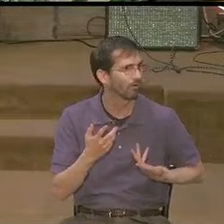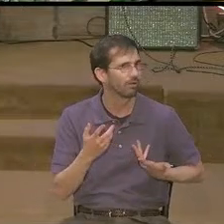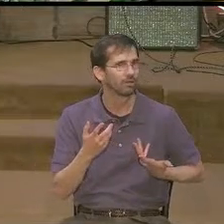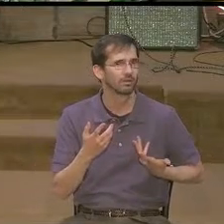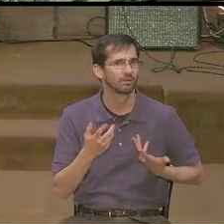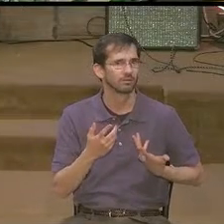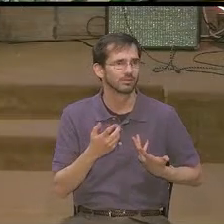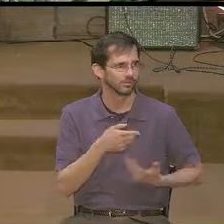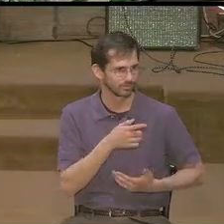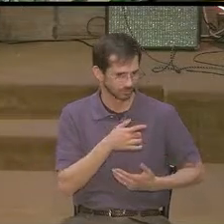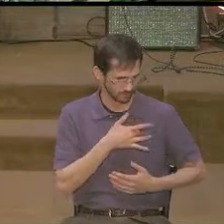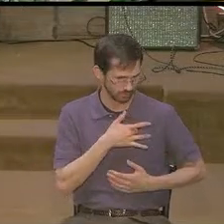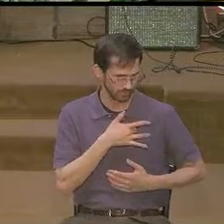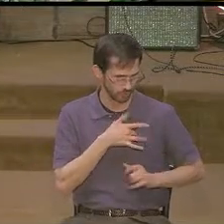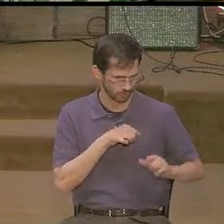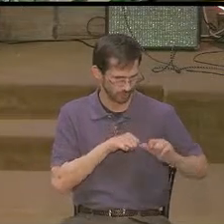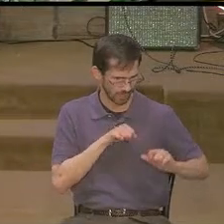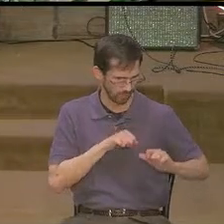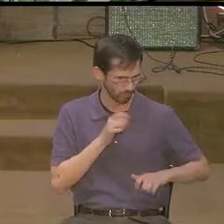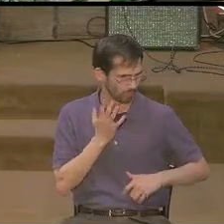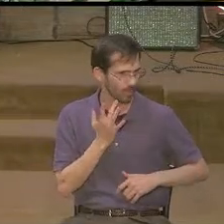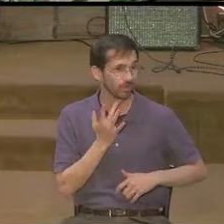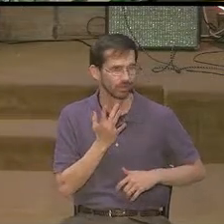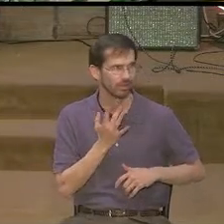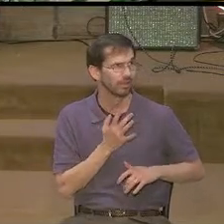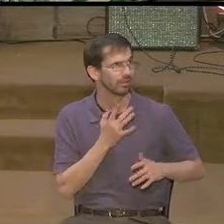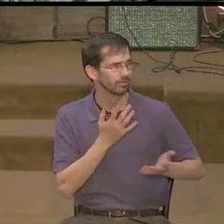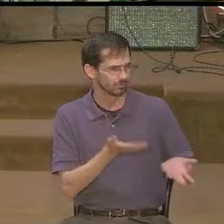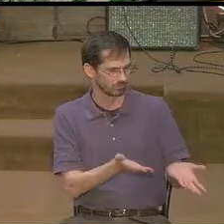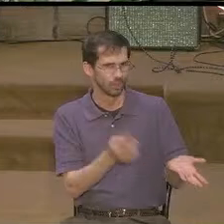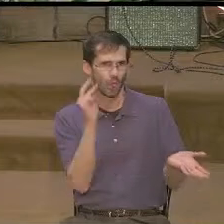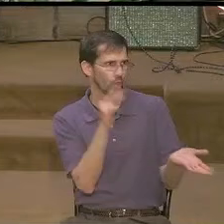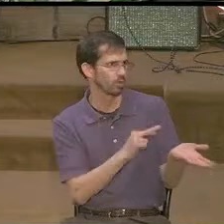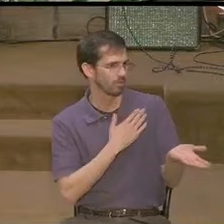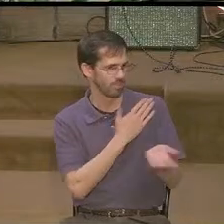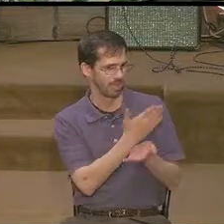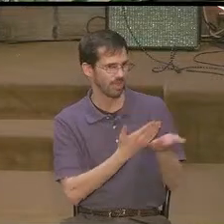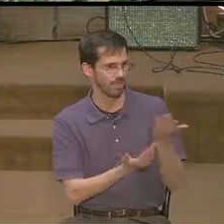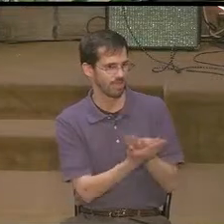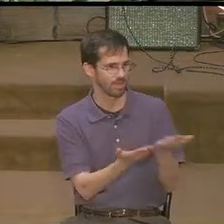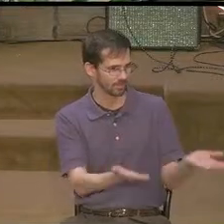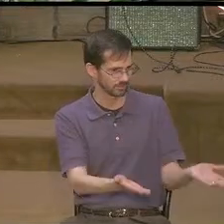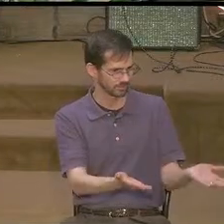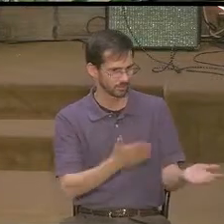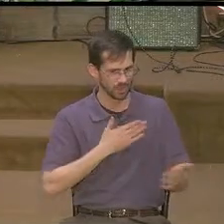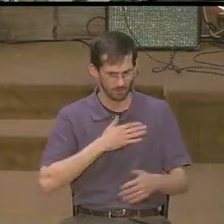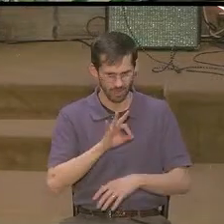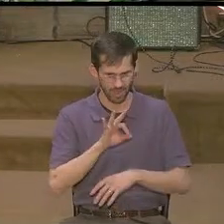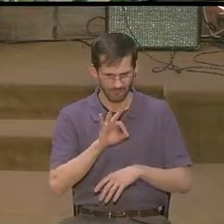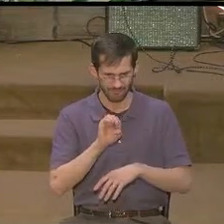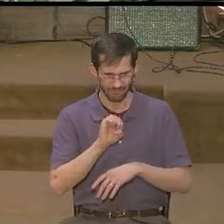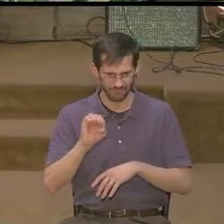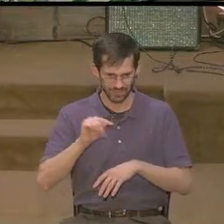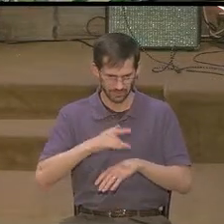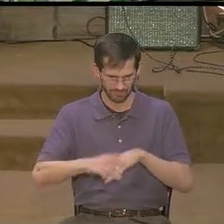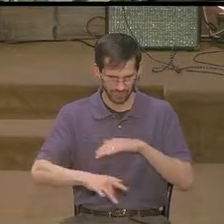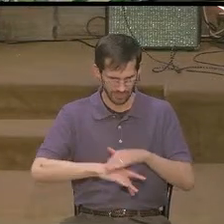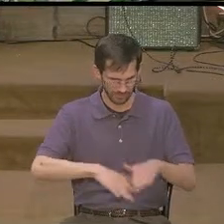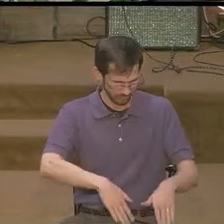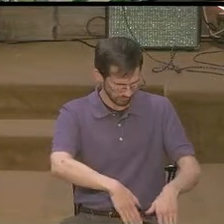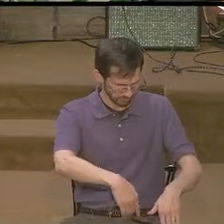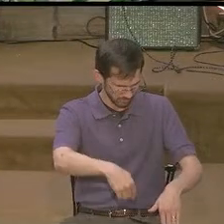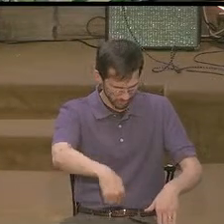Why does doubt rise in your heart? Behold my hands and my feet,